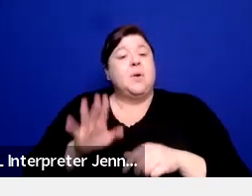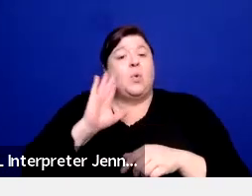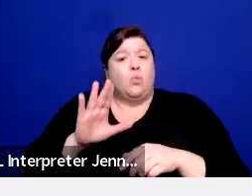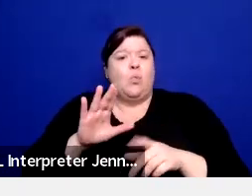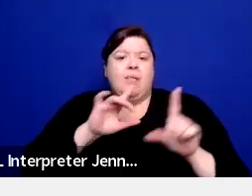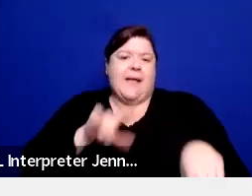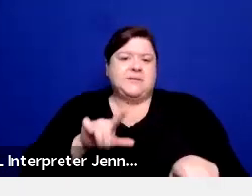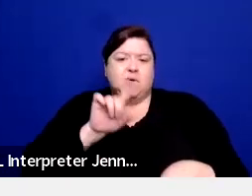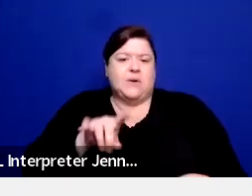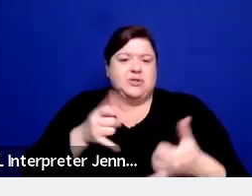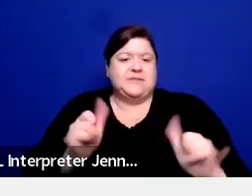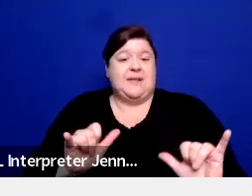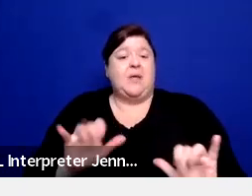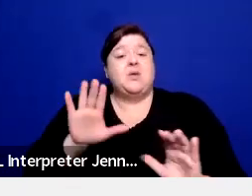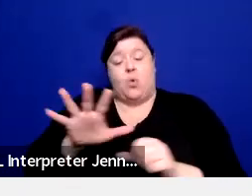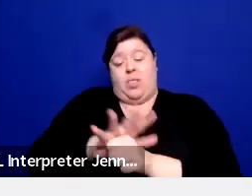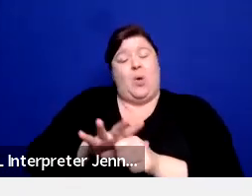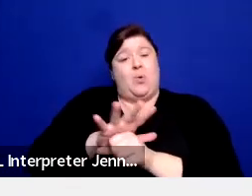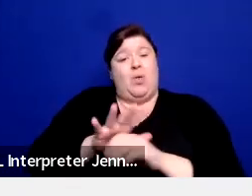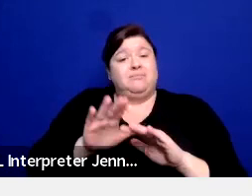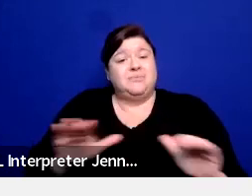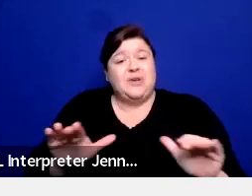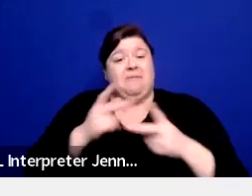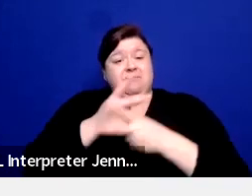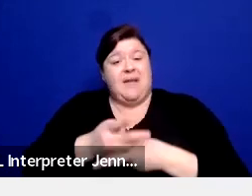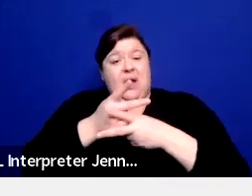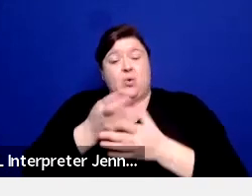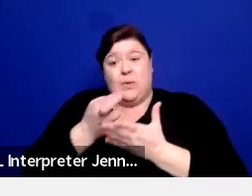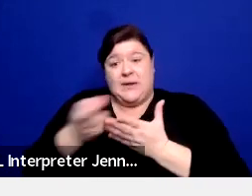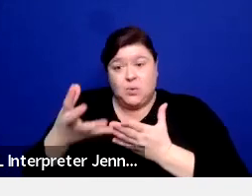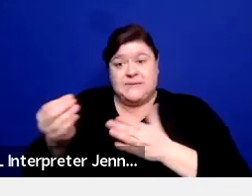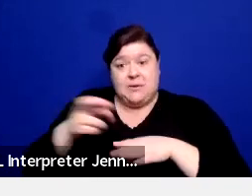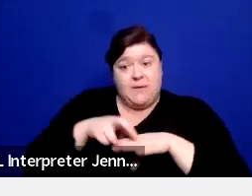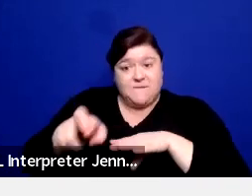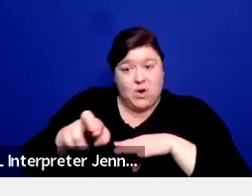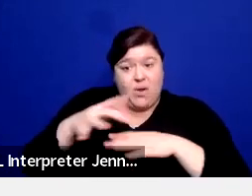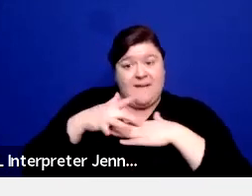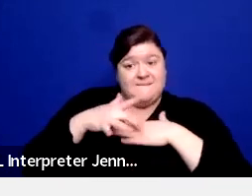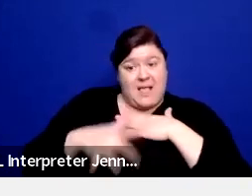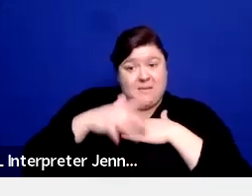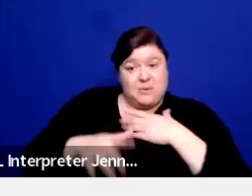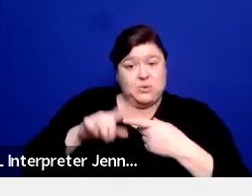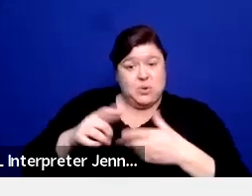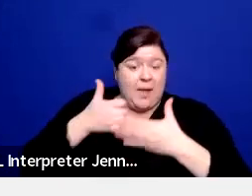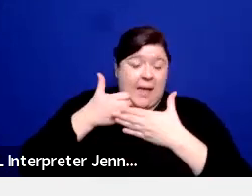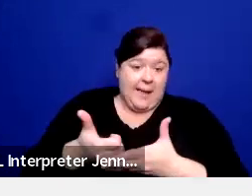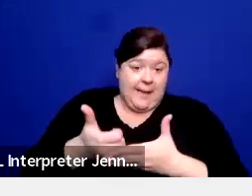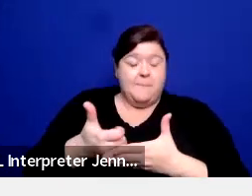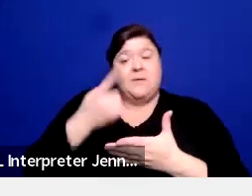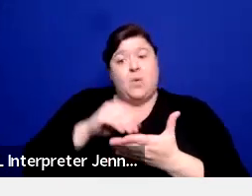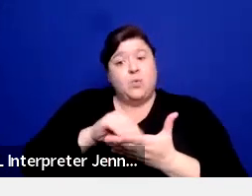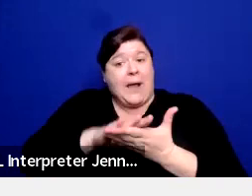also, your local child care resource and referral is available to help in terms of record